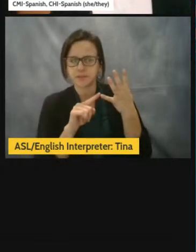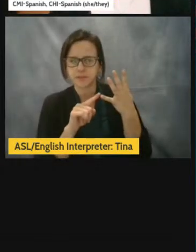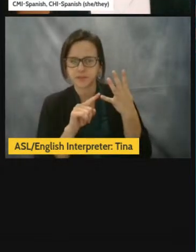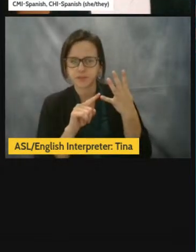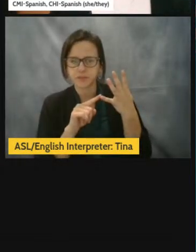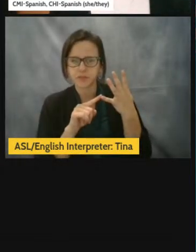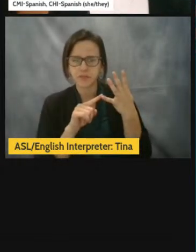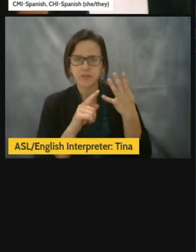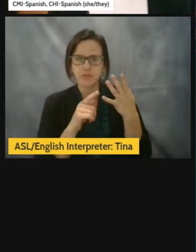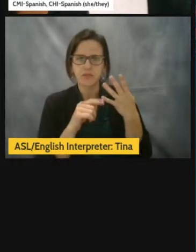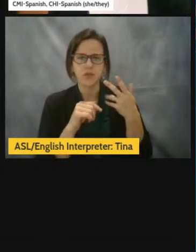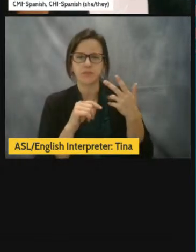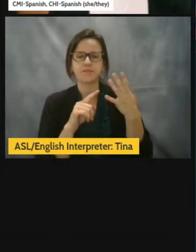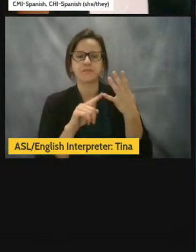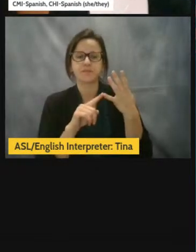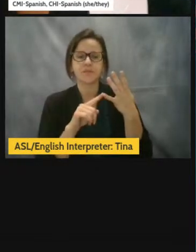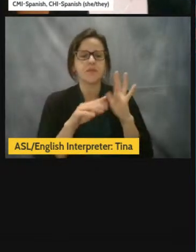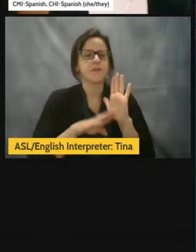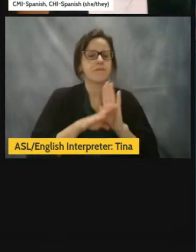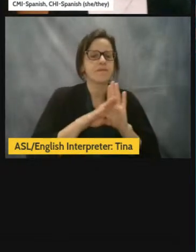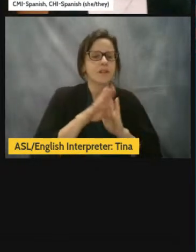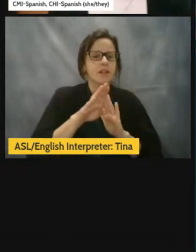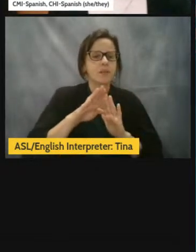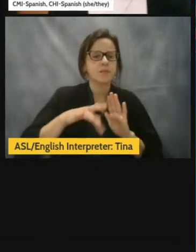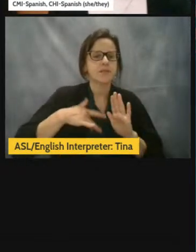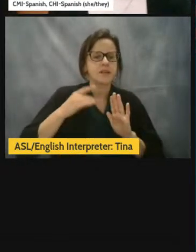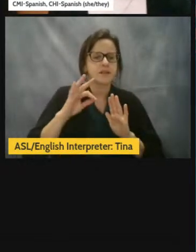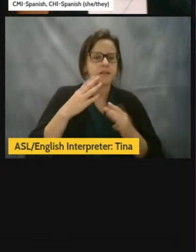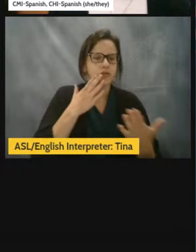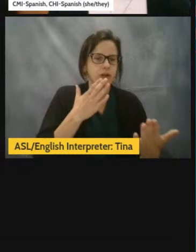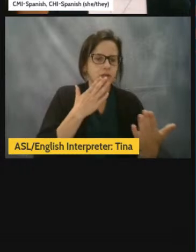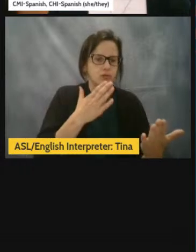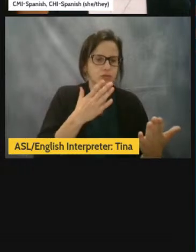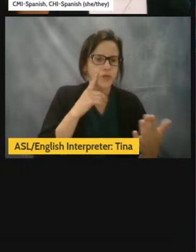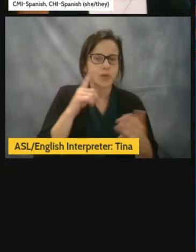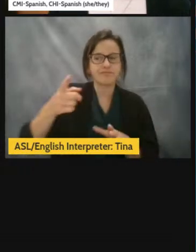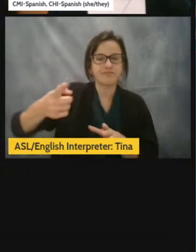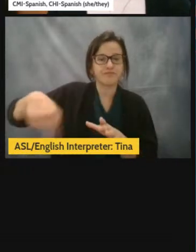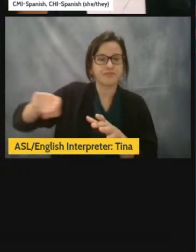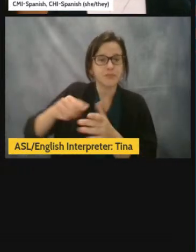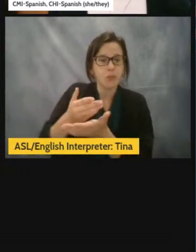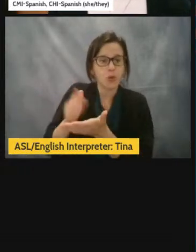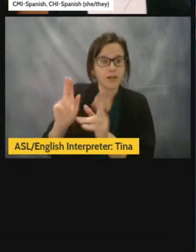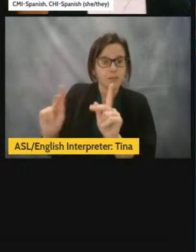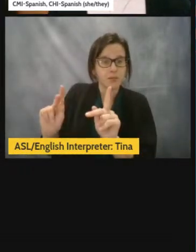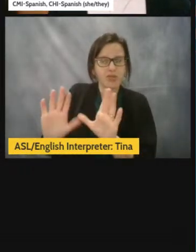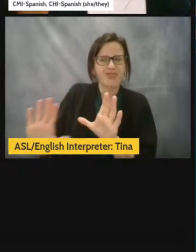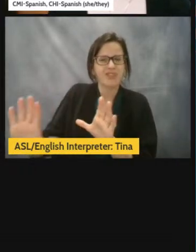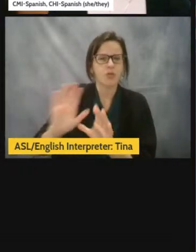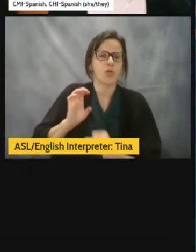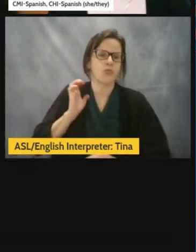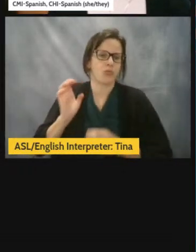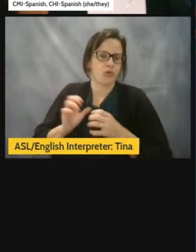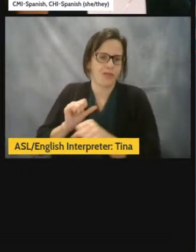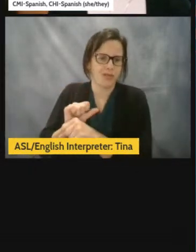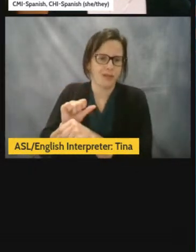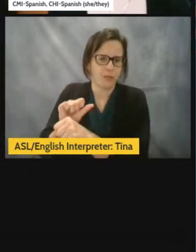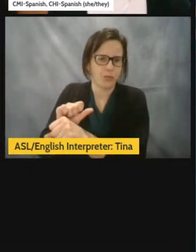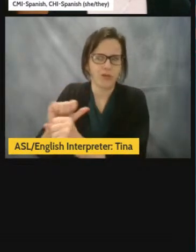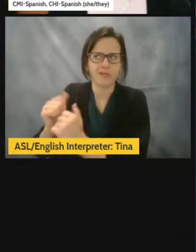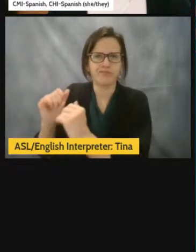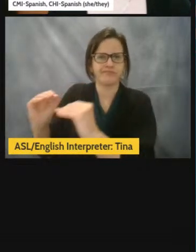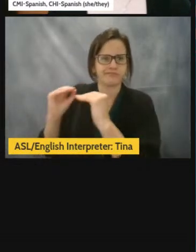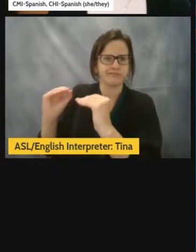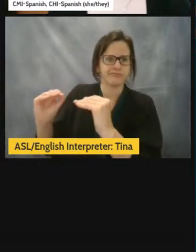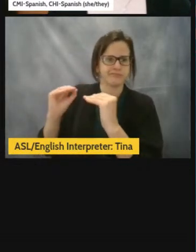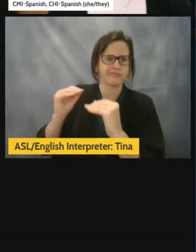a sense of gratitude for the emotional labor marginalized people expend to educate others.